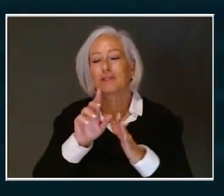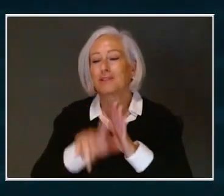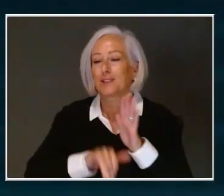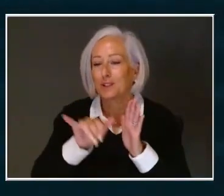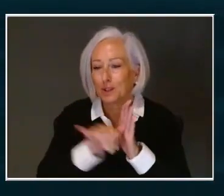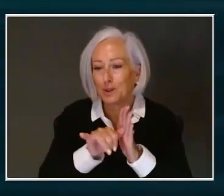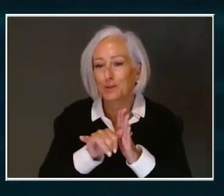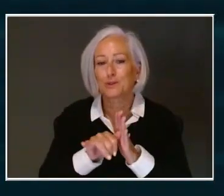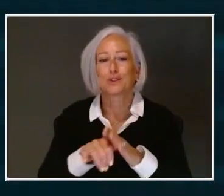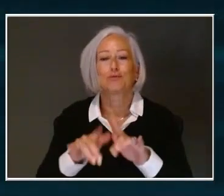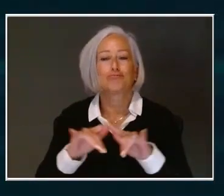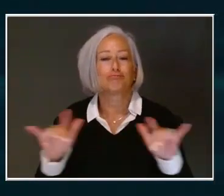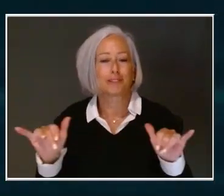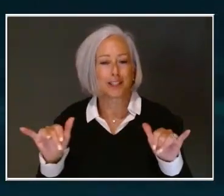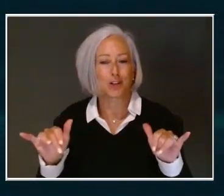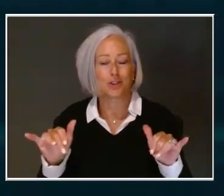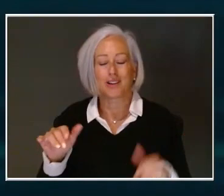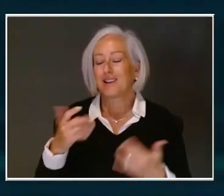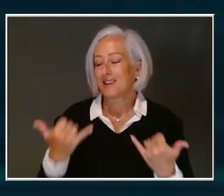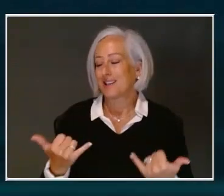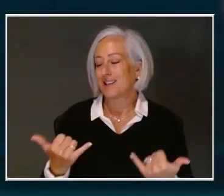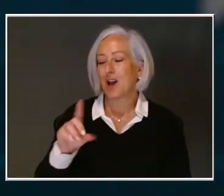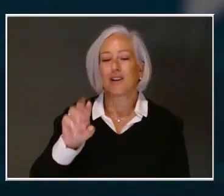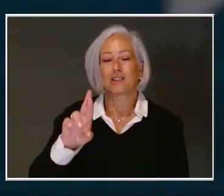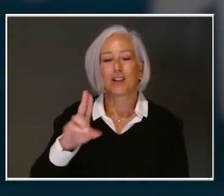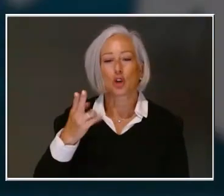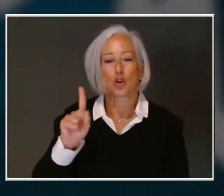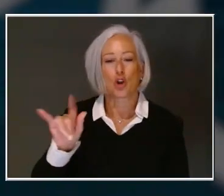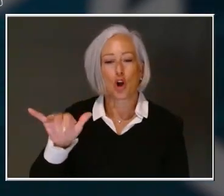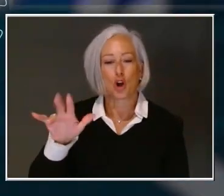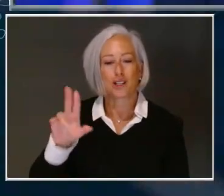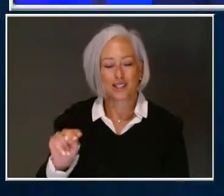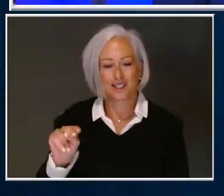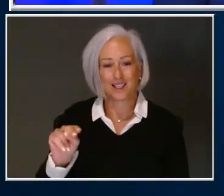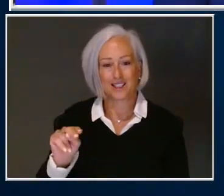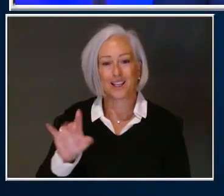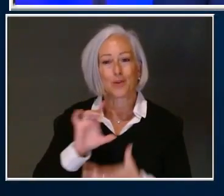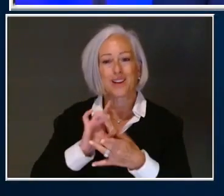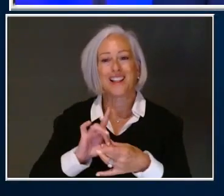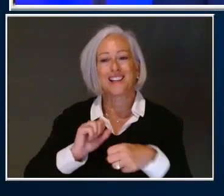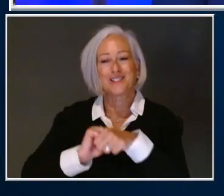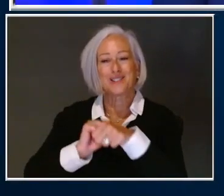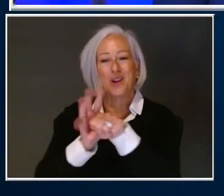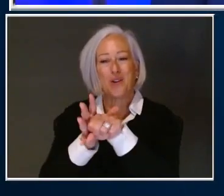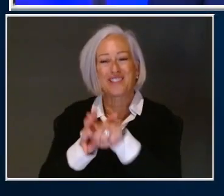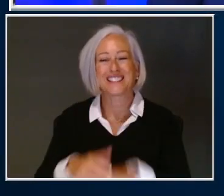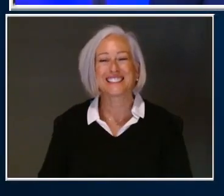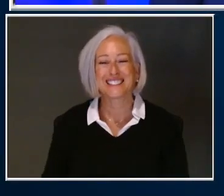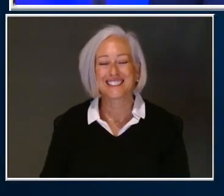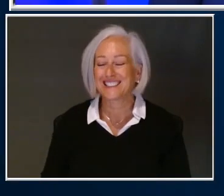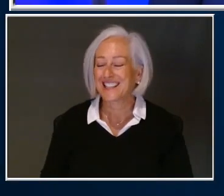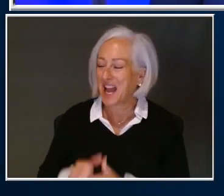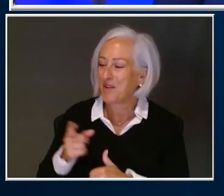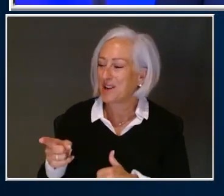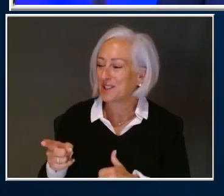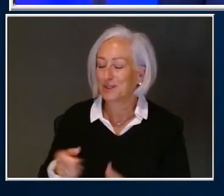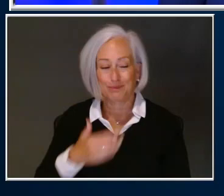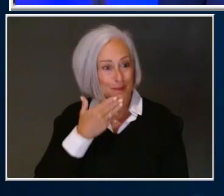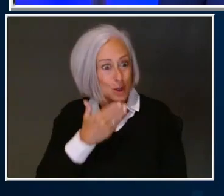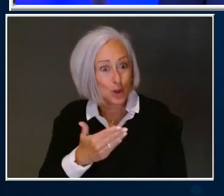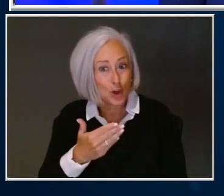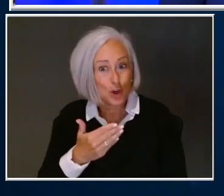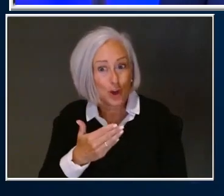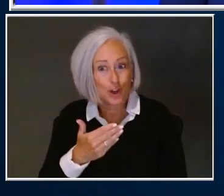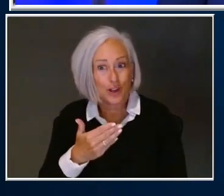joins us, Medical Director of Infection Prevention and Control. How are you? I'm good. Good. Yeah, and it was almost 3